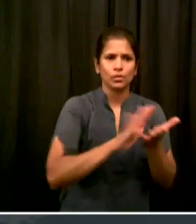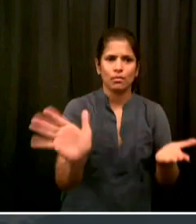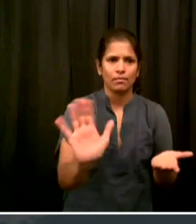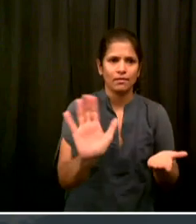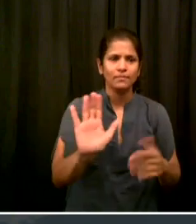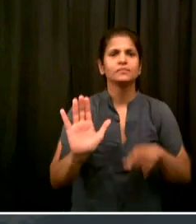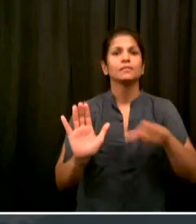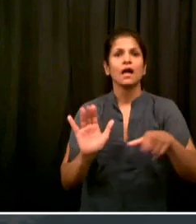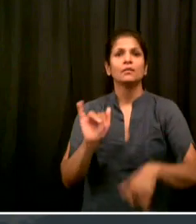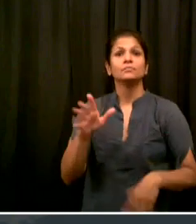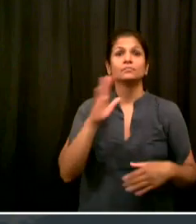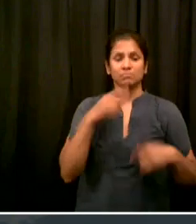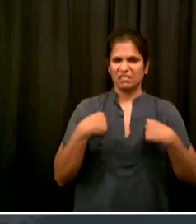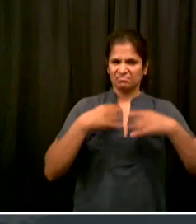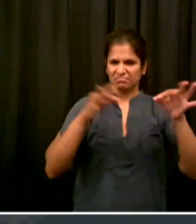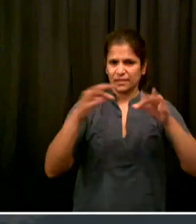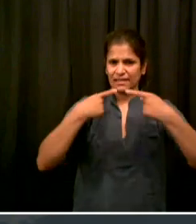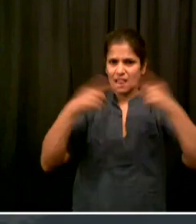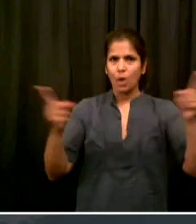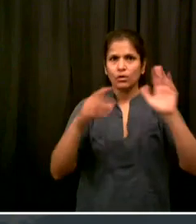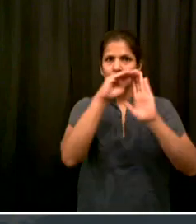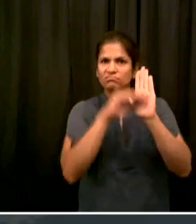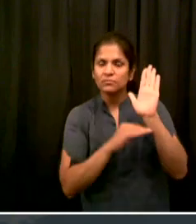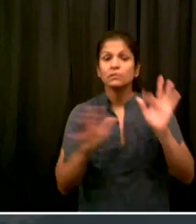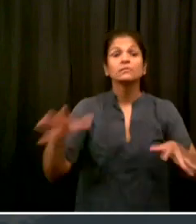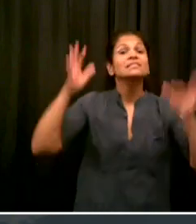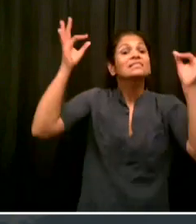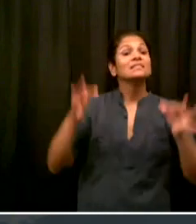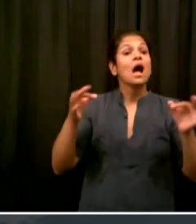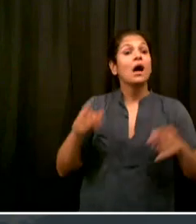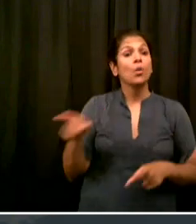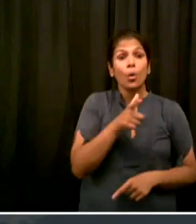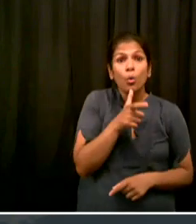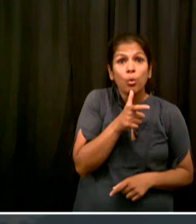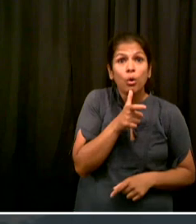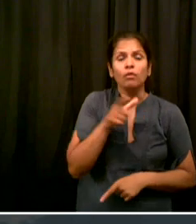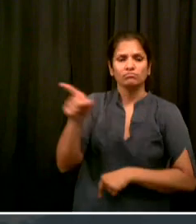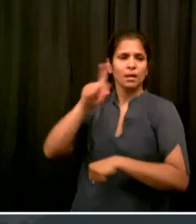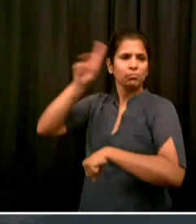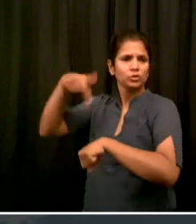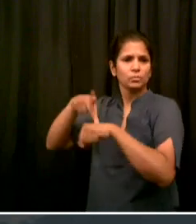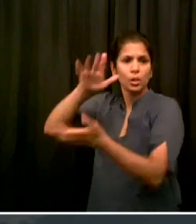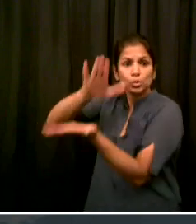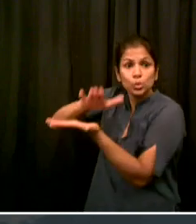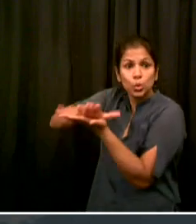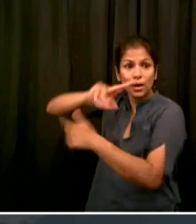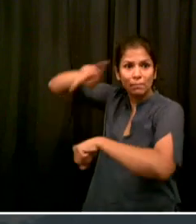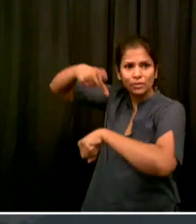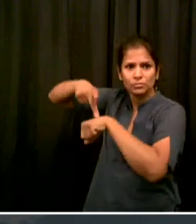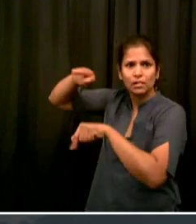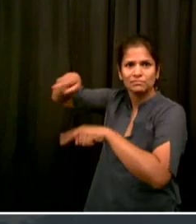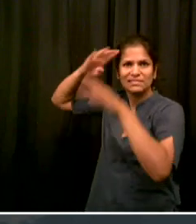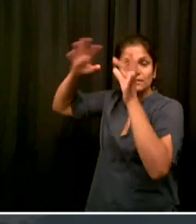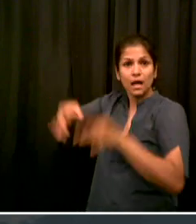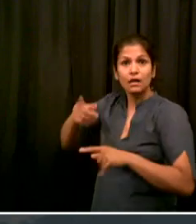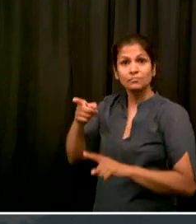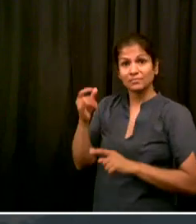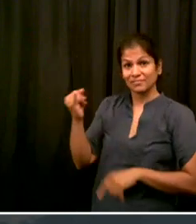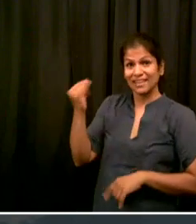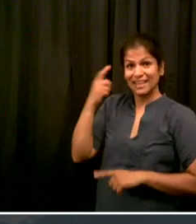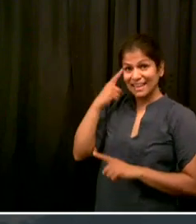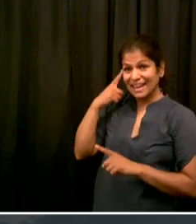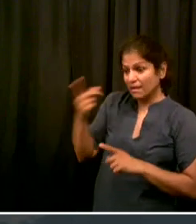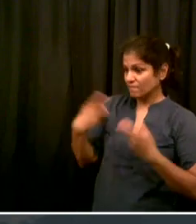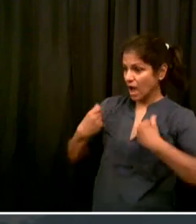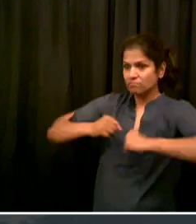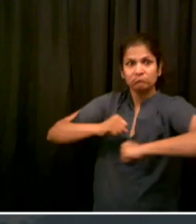use schoolyards and anything on school property that's outdoors. But we're going to go farther. Department of Education is going to work with principals